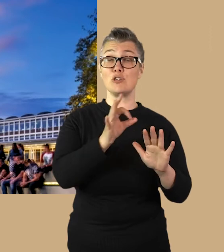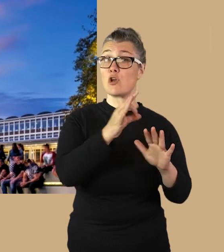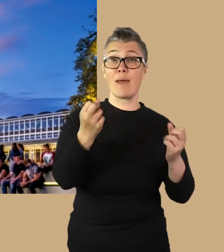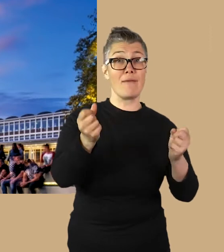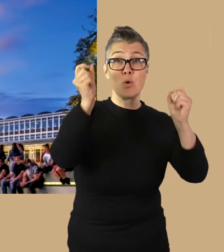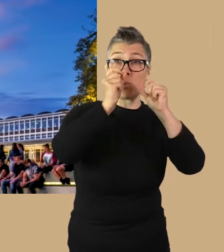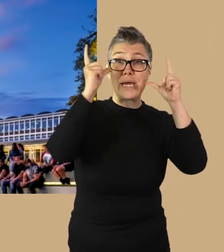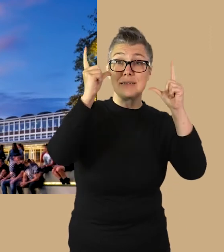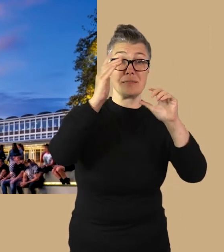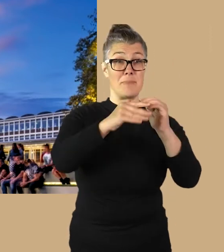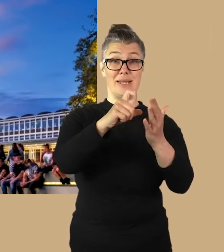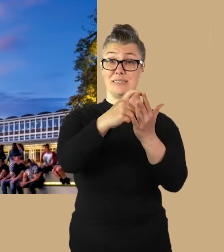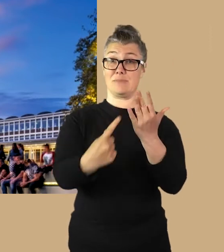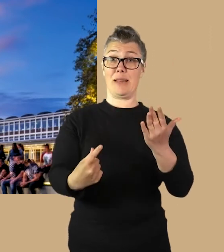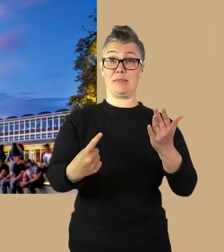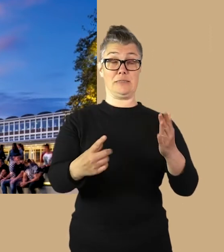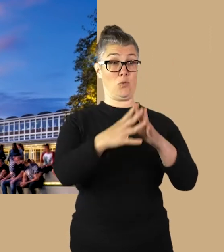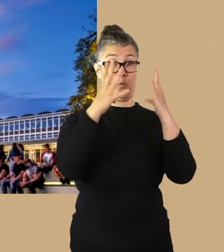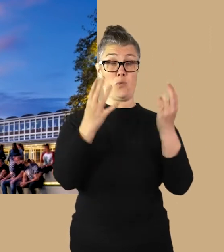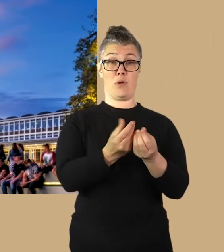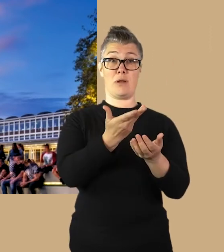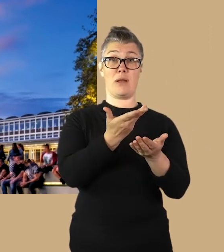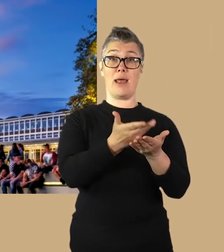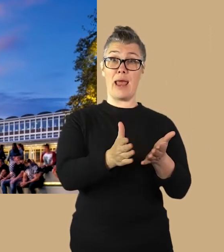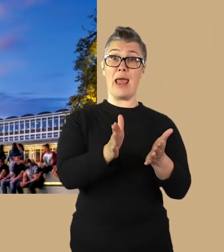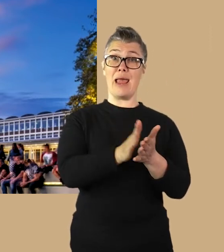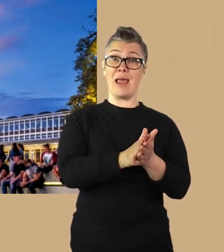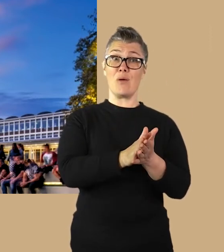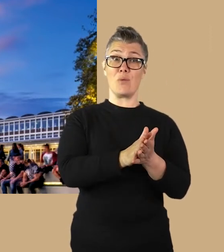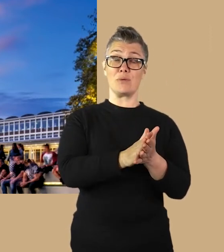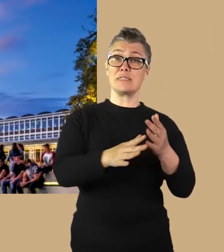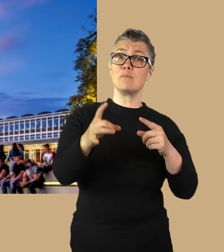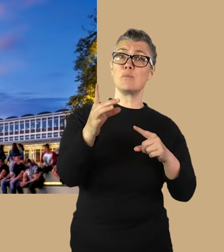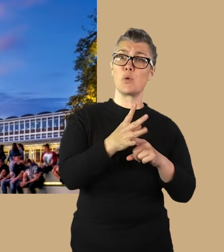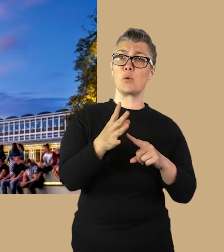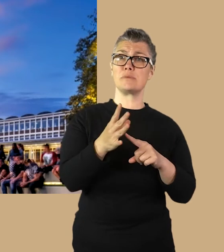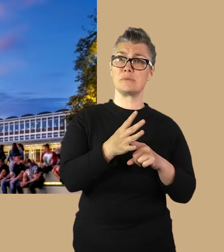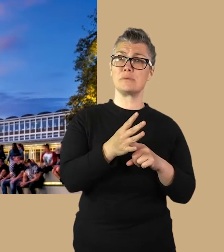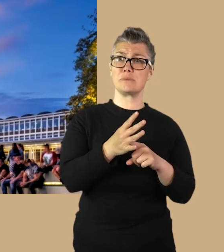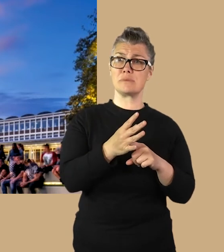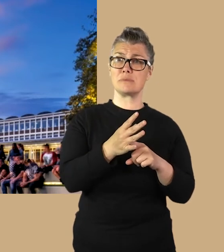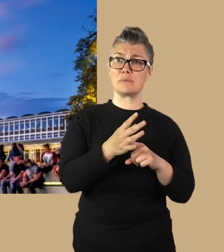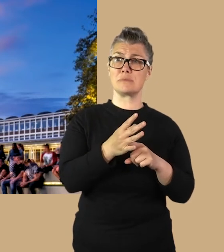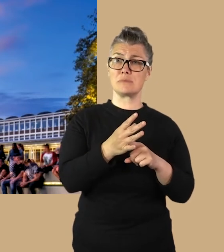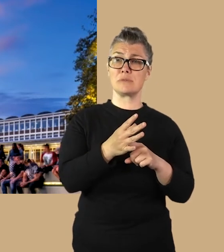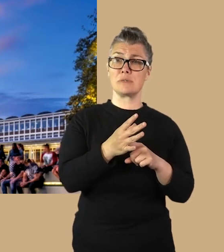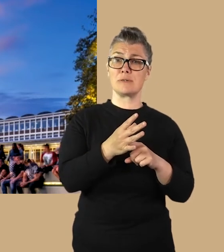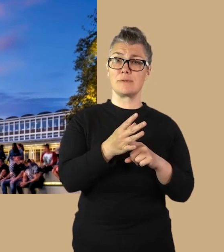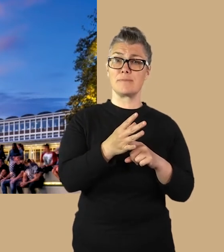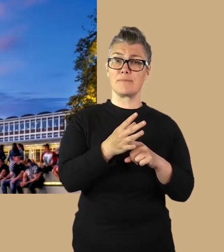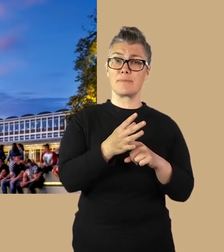training or awareness of disability as a whole, and how it is helpful to have